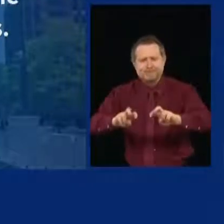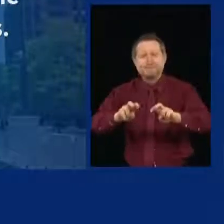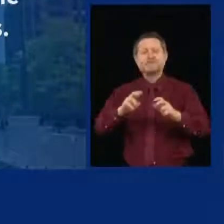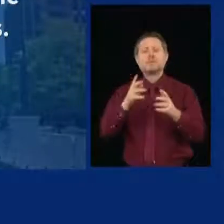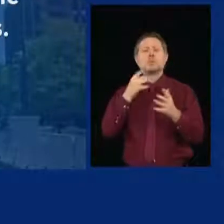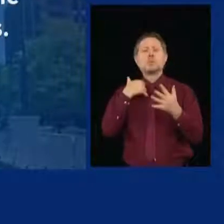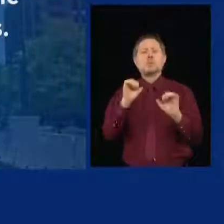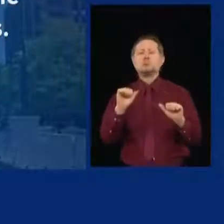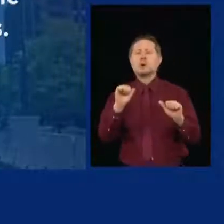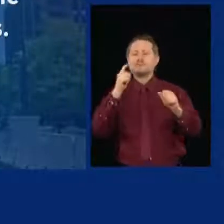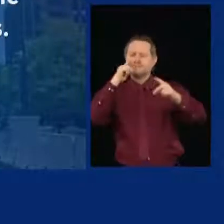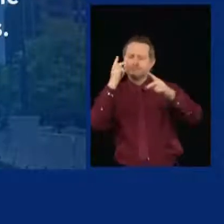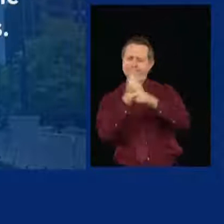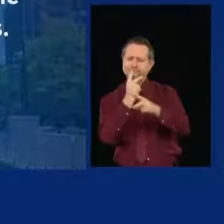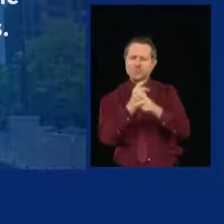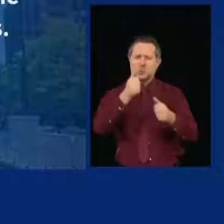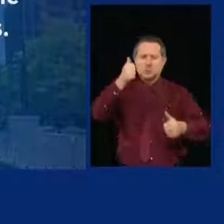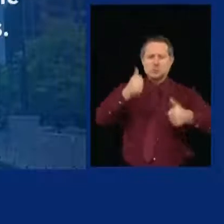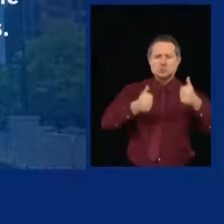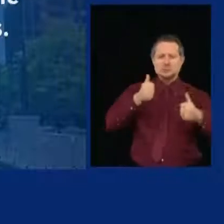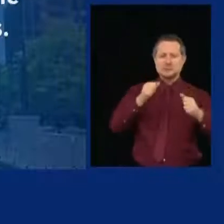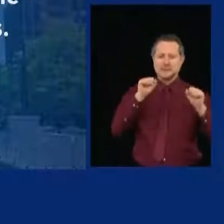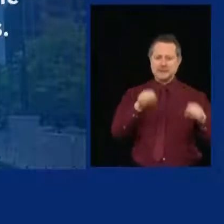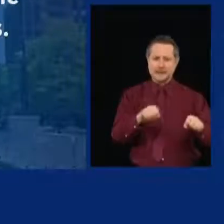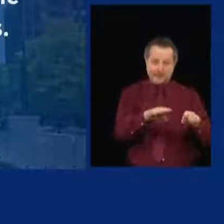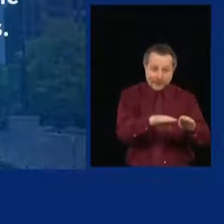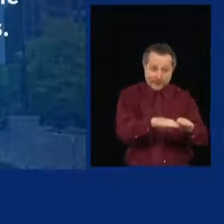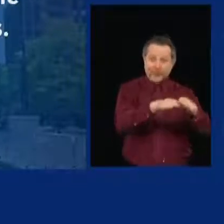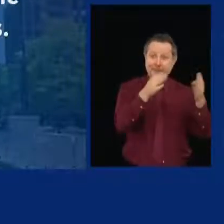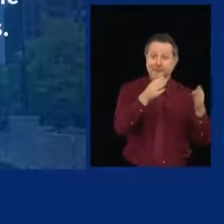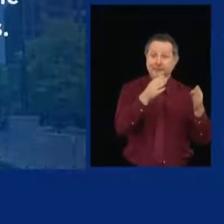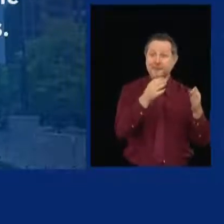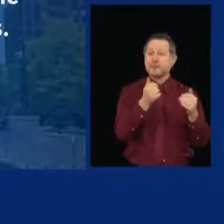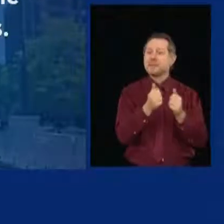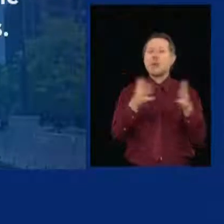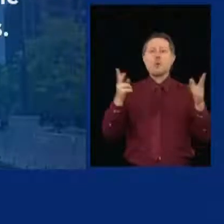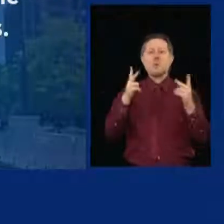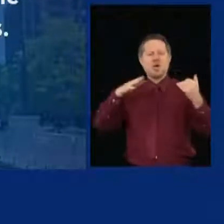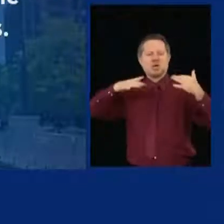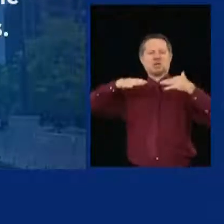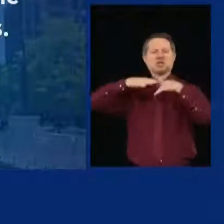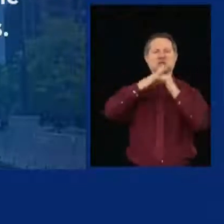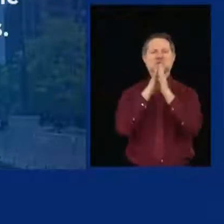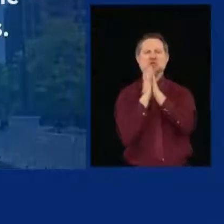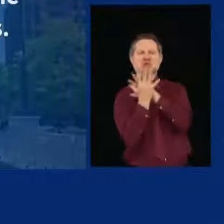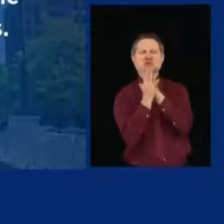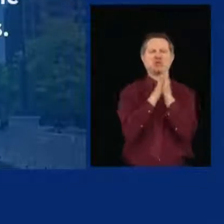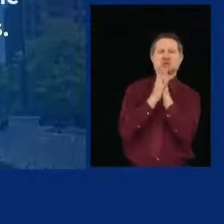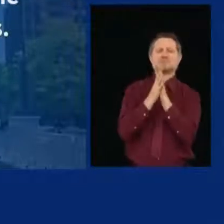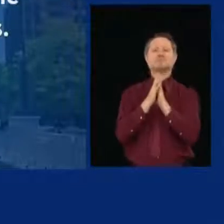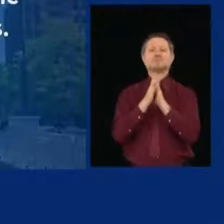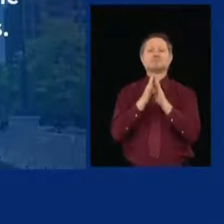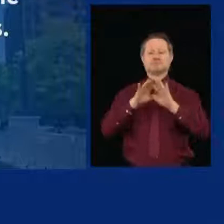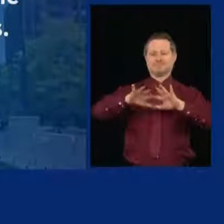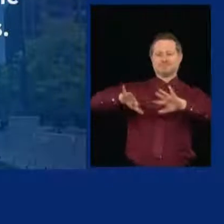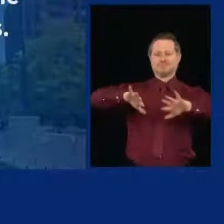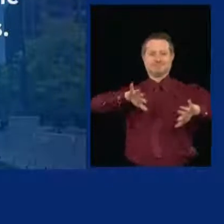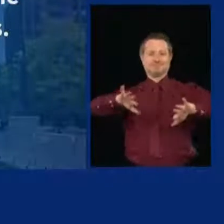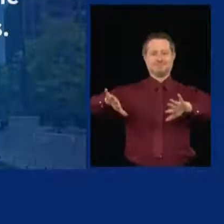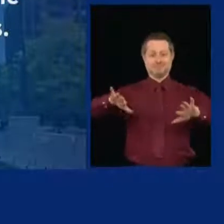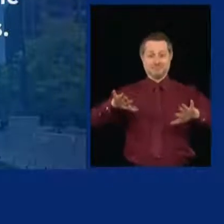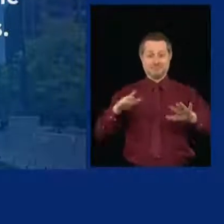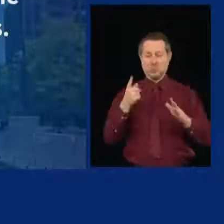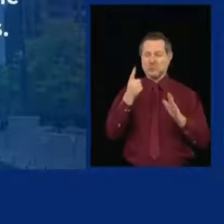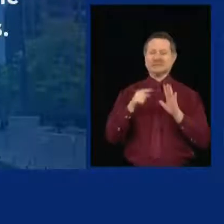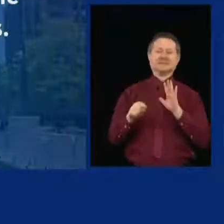start without crowds and without gatherings. Remember, the problem here are crowds and